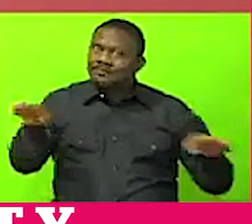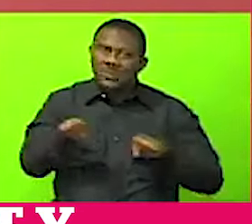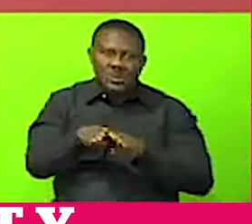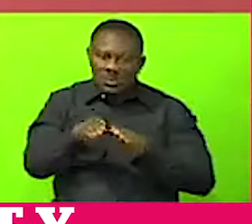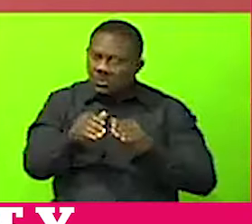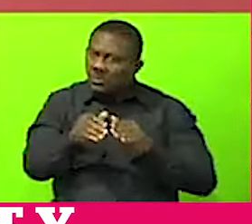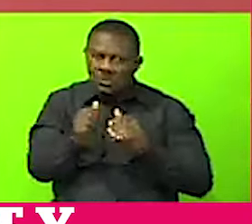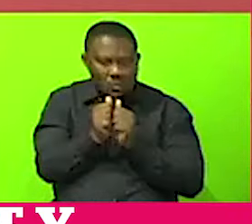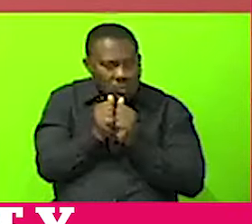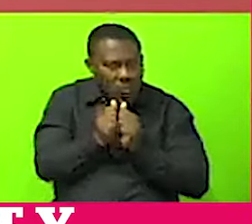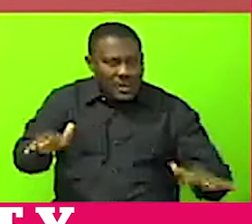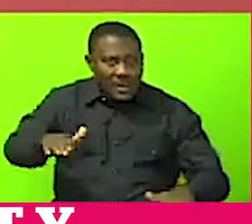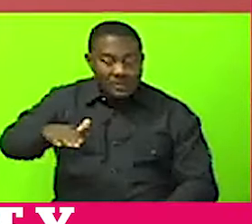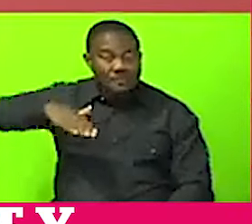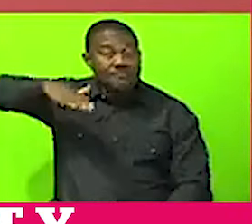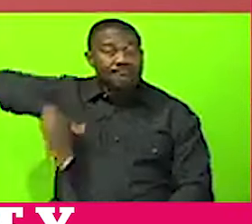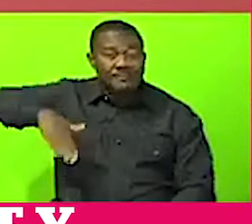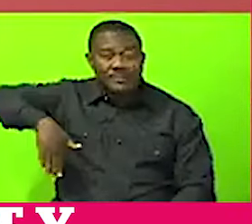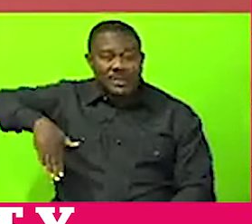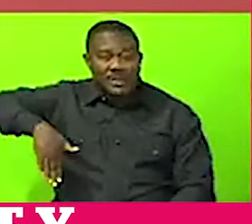agent cine